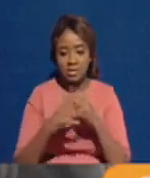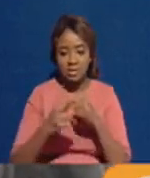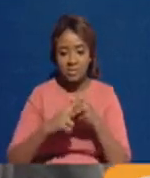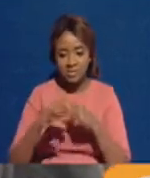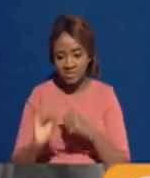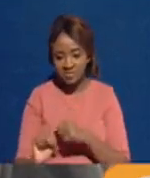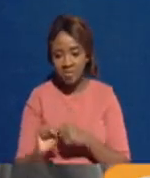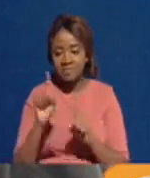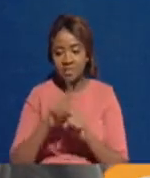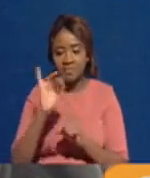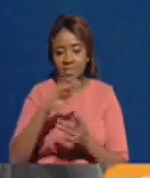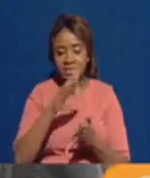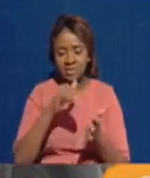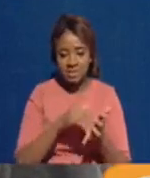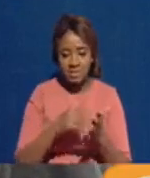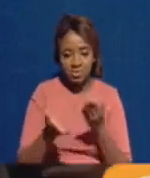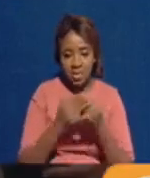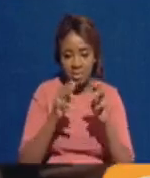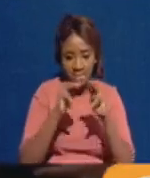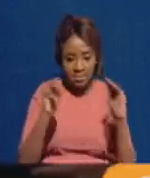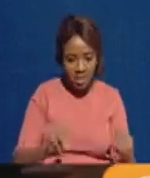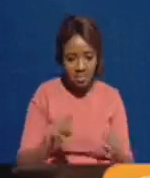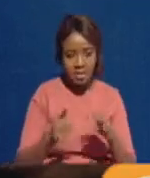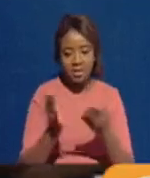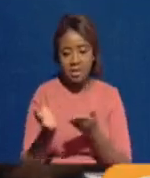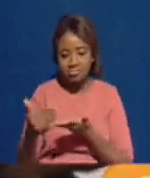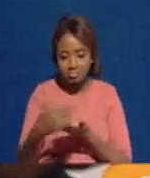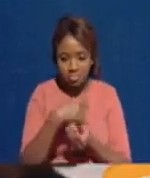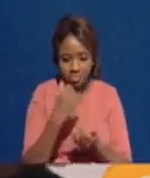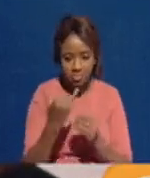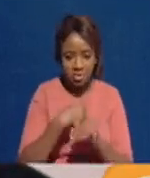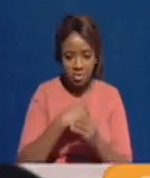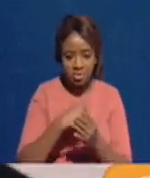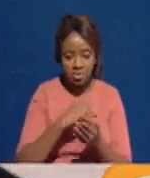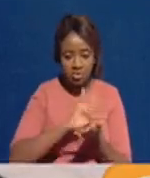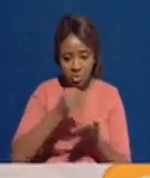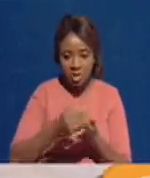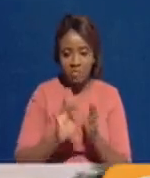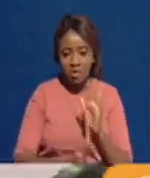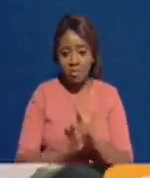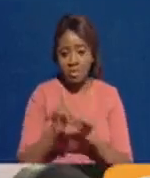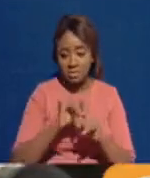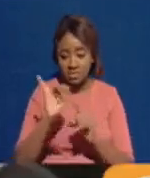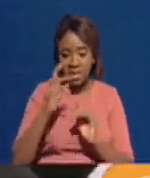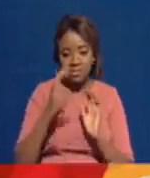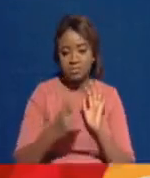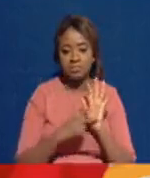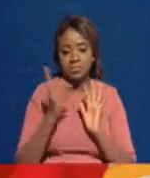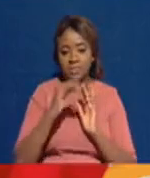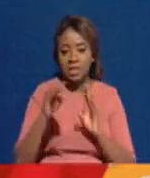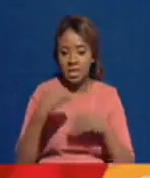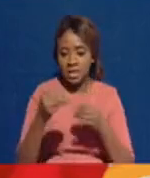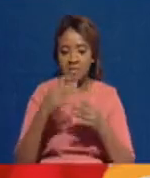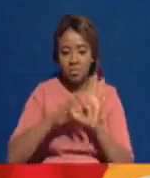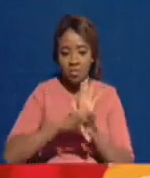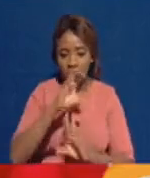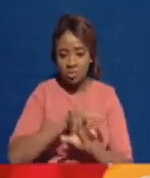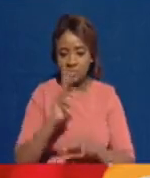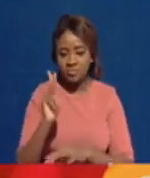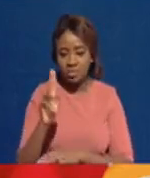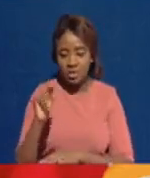of the Regional Center for Mapping of Resources for Development. It is a recognized institution registered to offer NEC courses as well